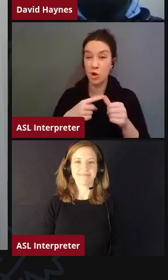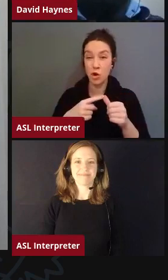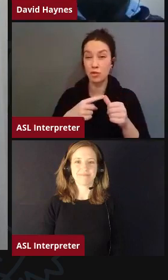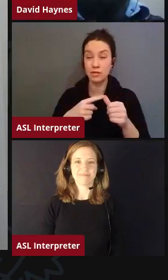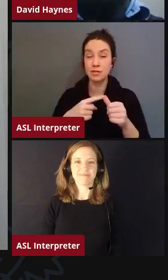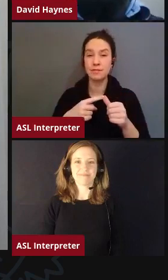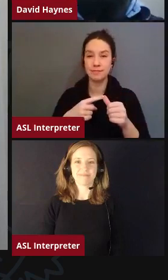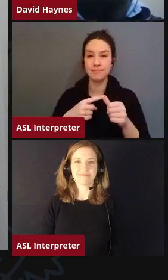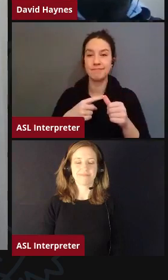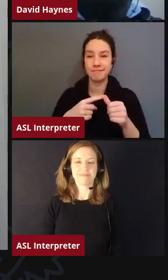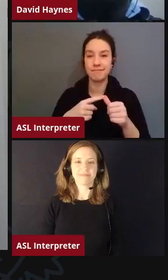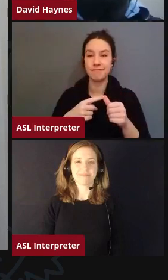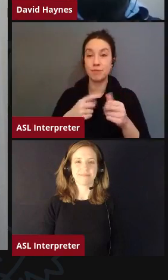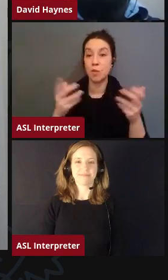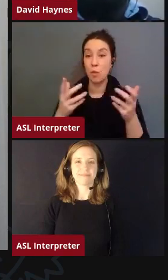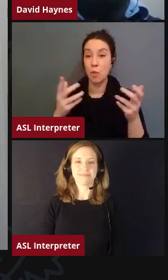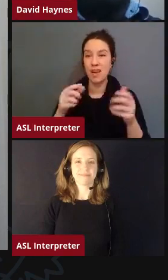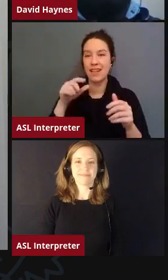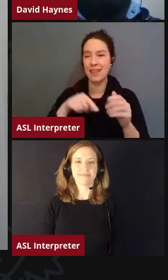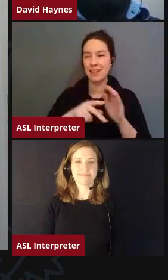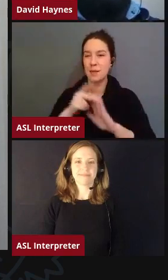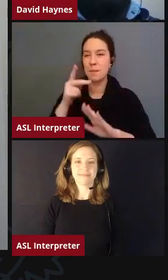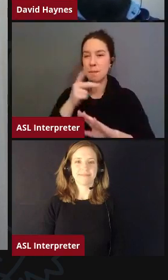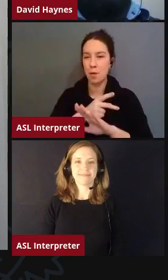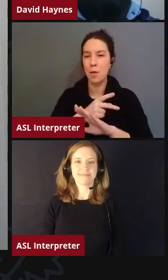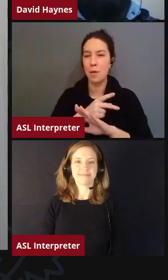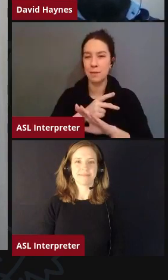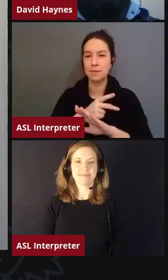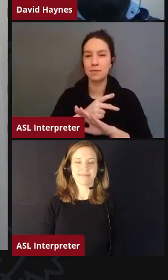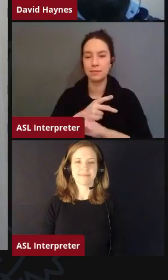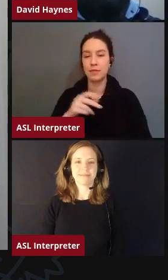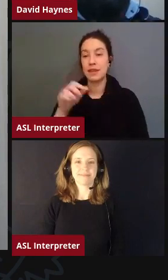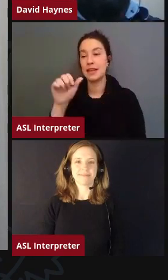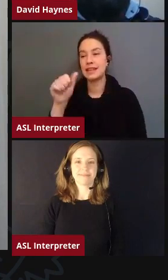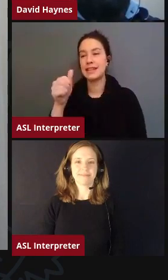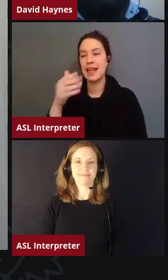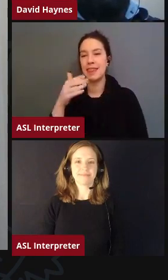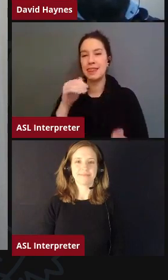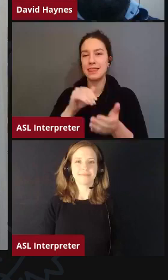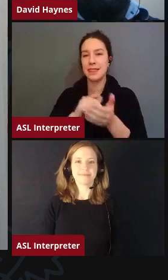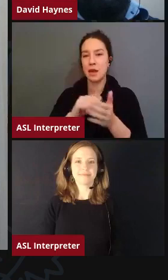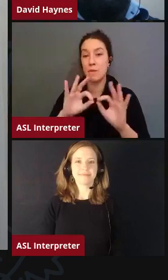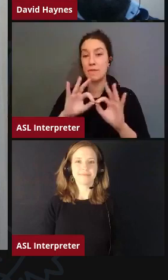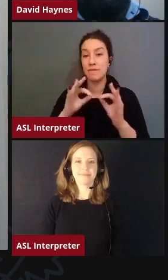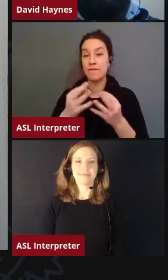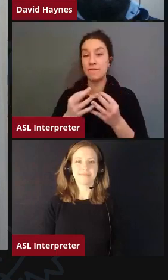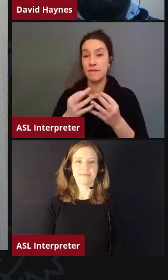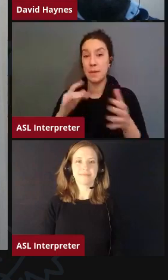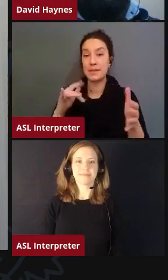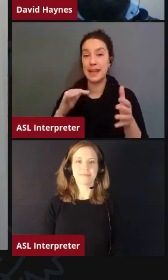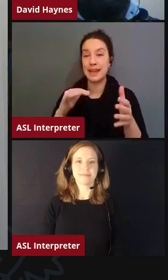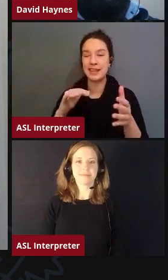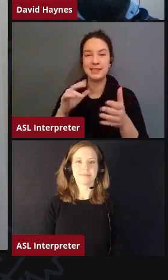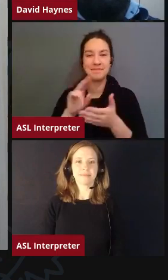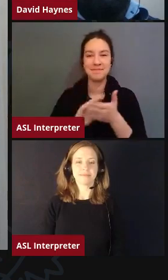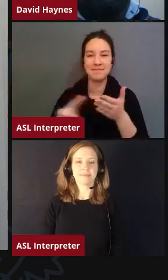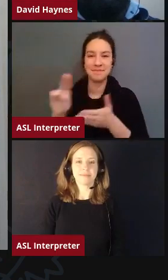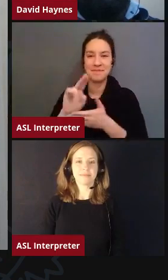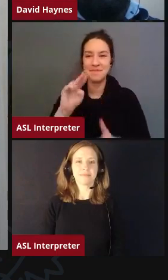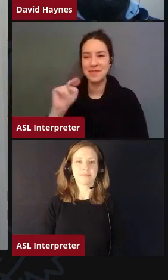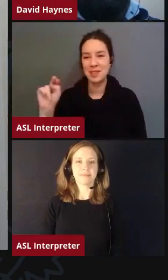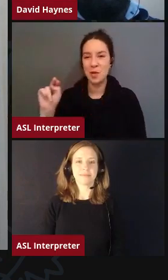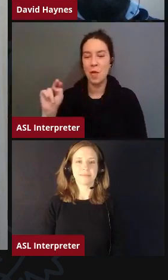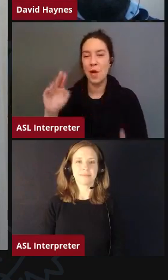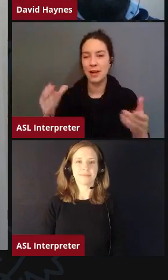edition of this program brought to you by 10,000 Family Study of the University of Minnesota. My name